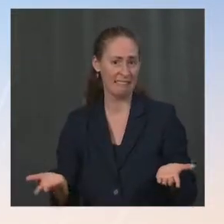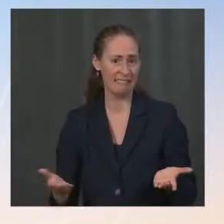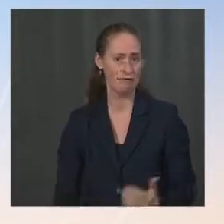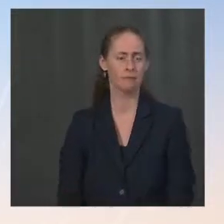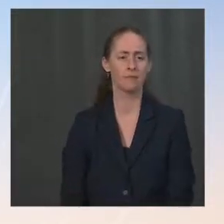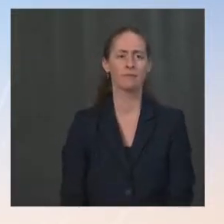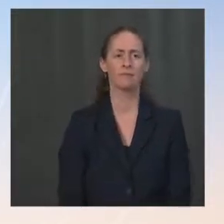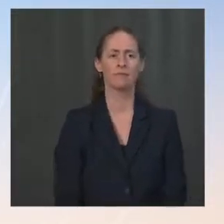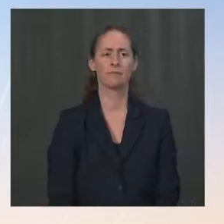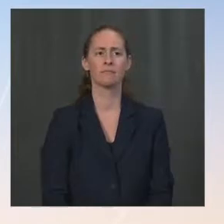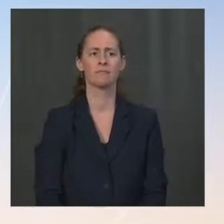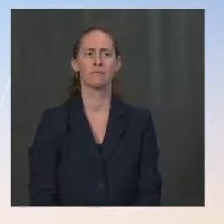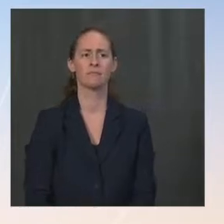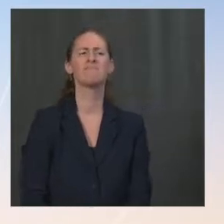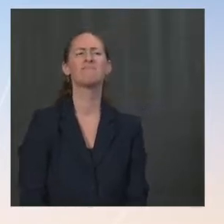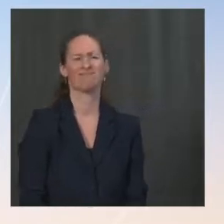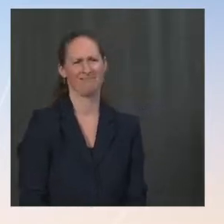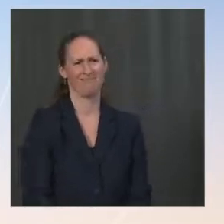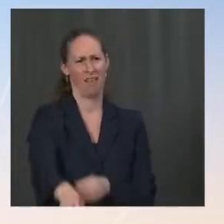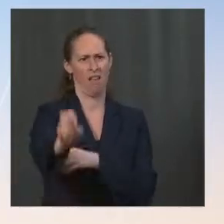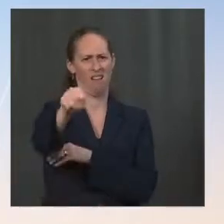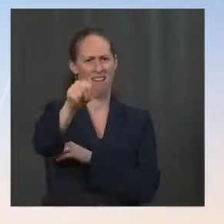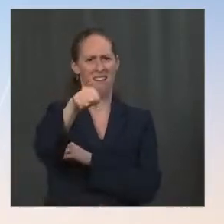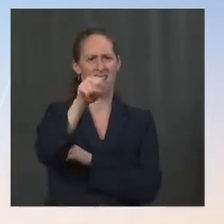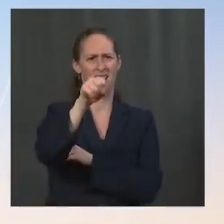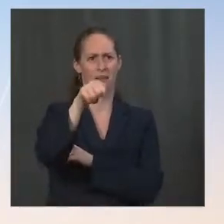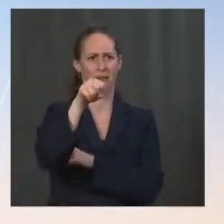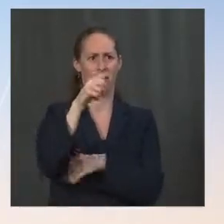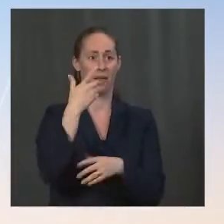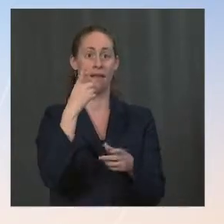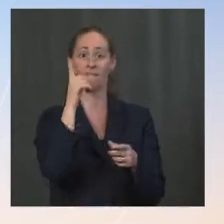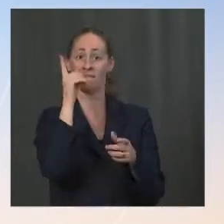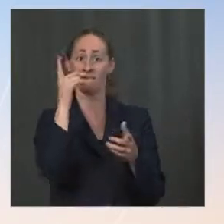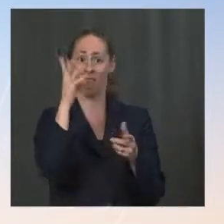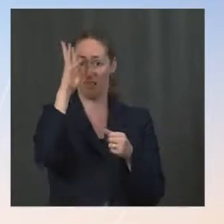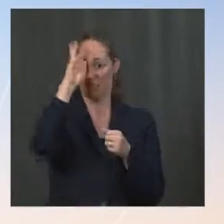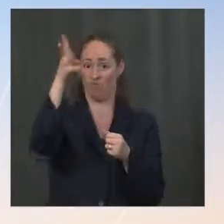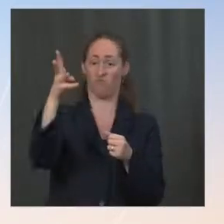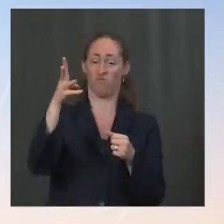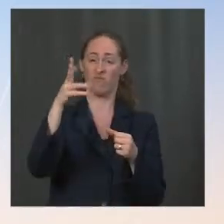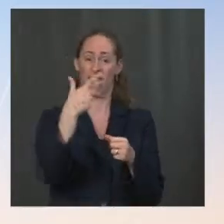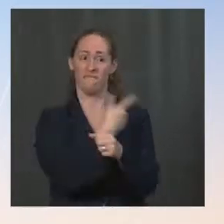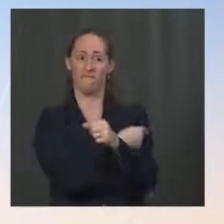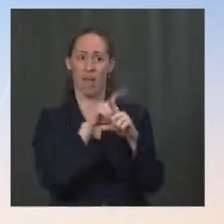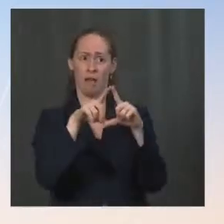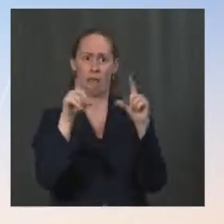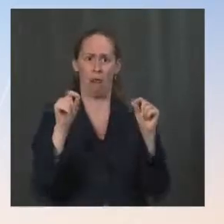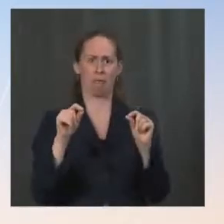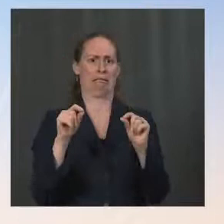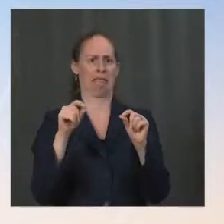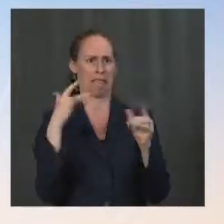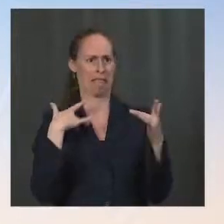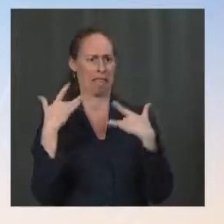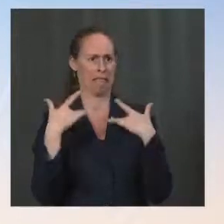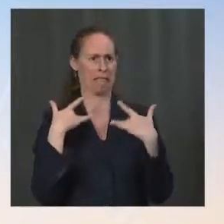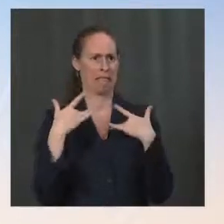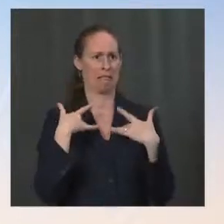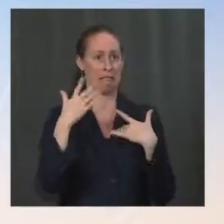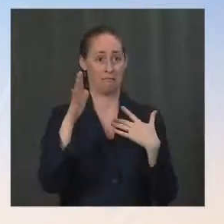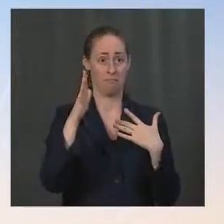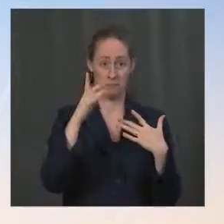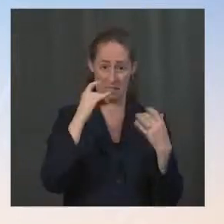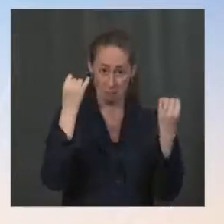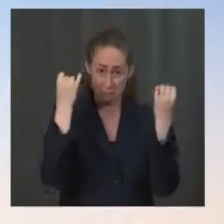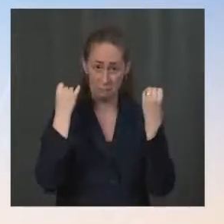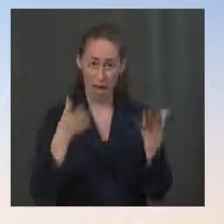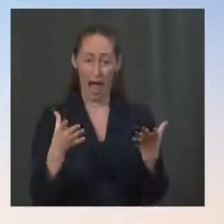course, we are concerned about fake vaccine cards. I don't have an assessment of how widespread it is. I'd have to check with the team and get an